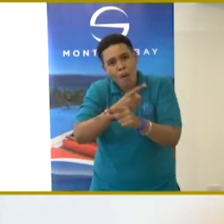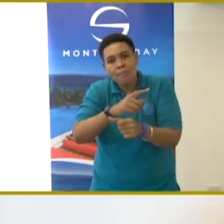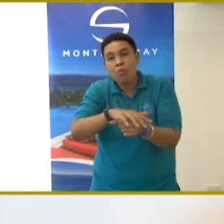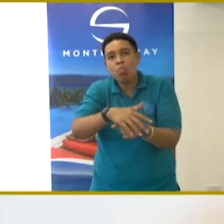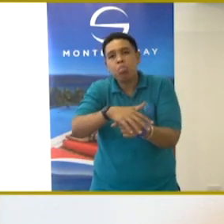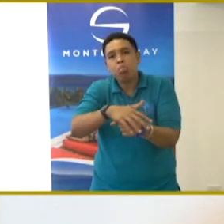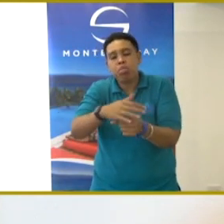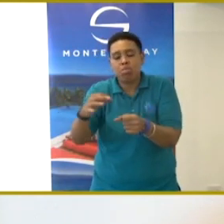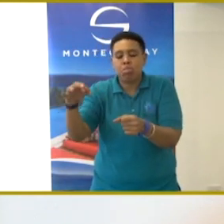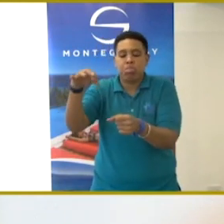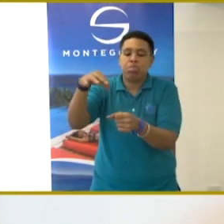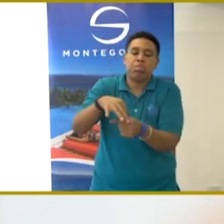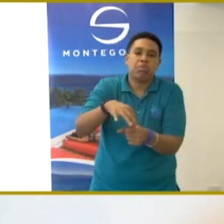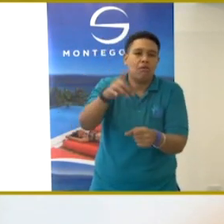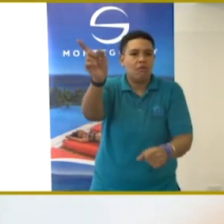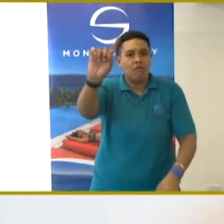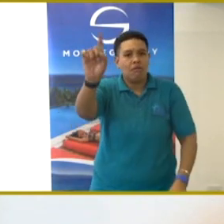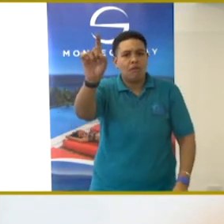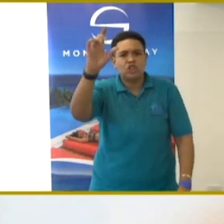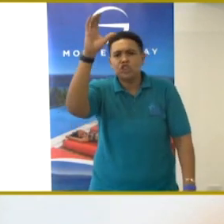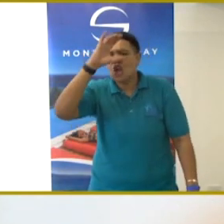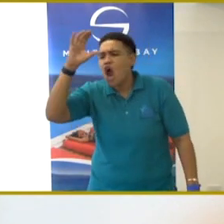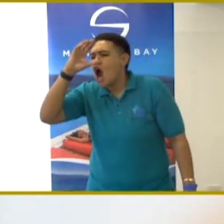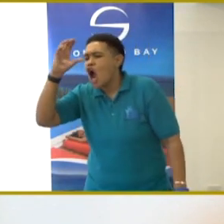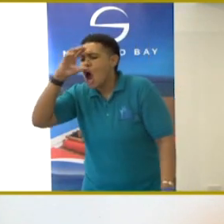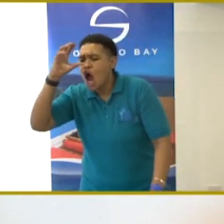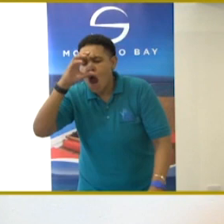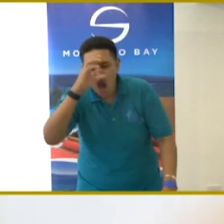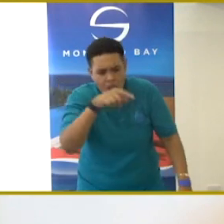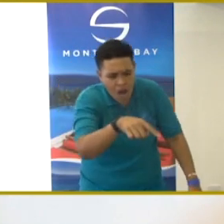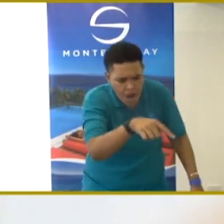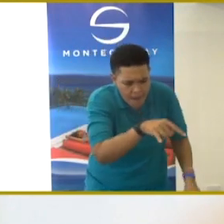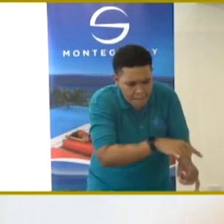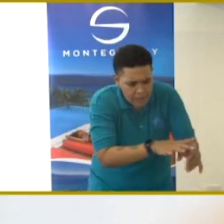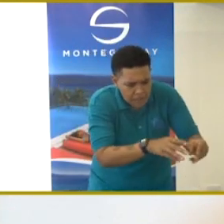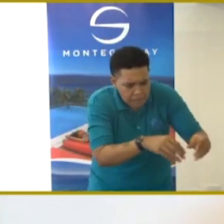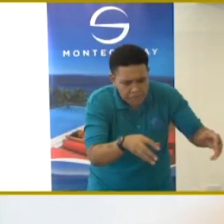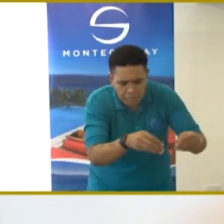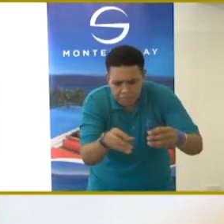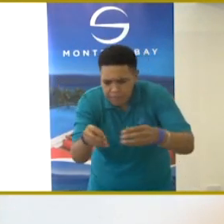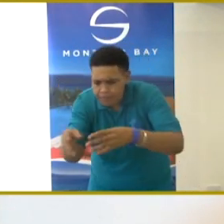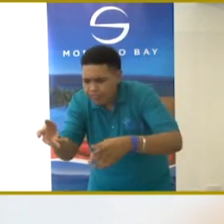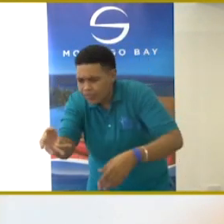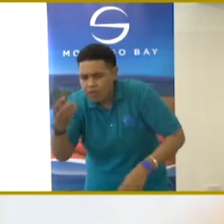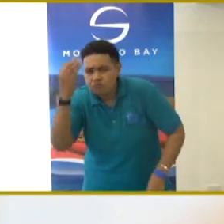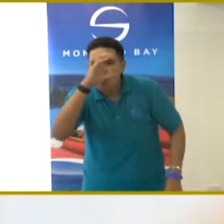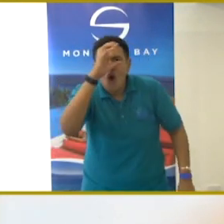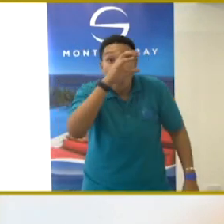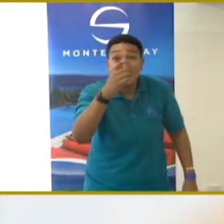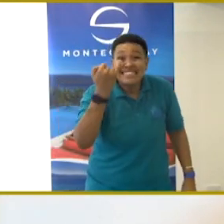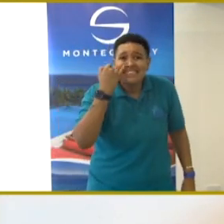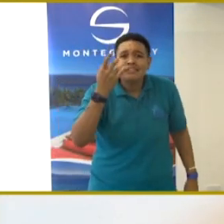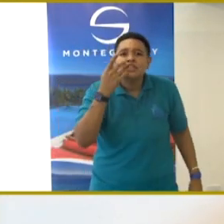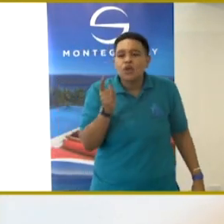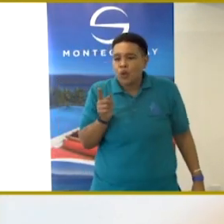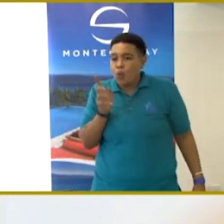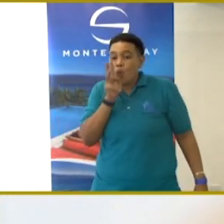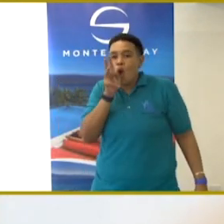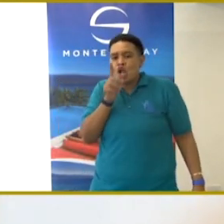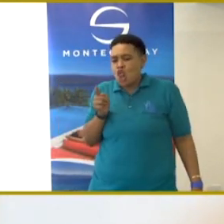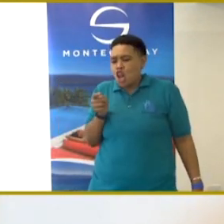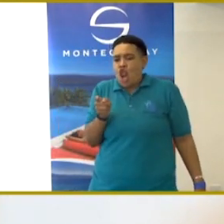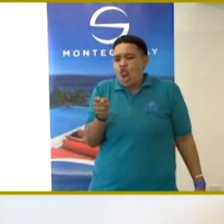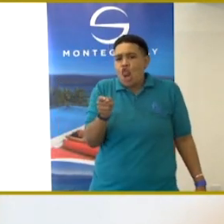searching the drums and mosquito breeding sites, including our, all the things that I mentioned earlier. Once you see that little wiggly thing in the